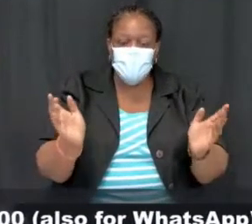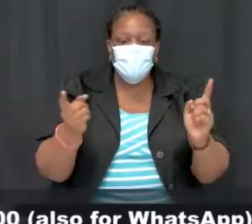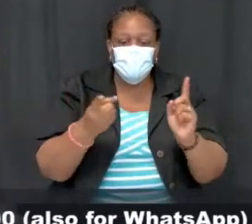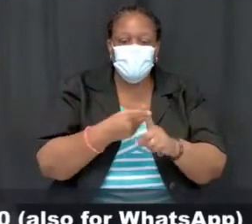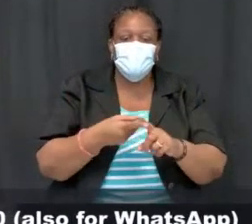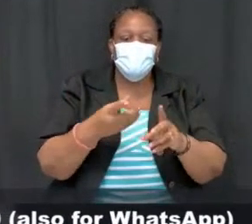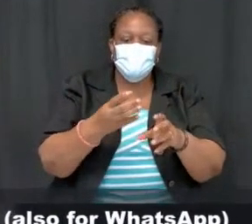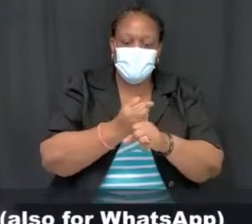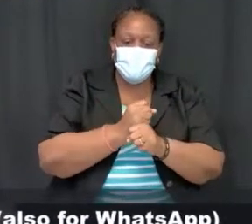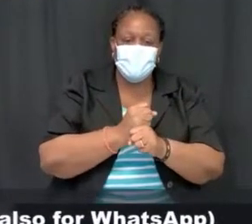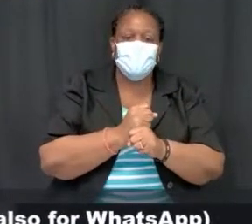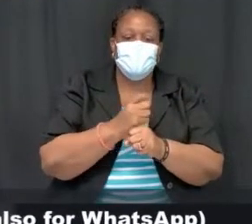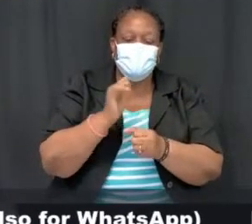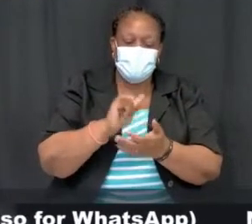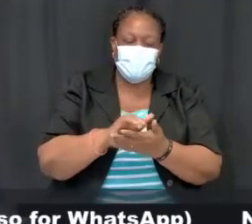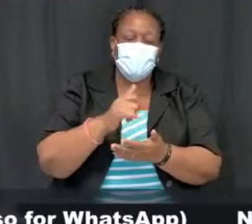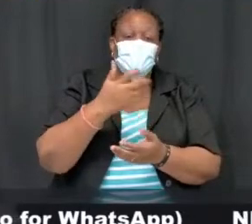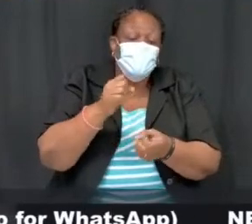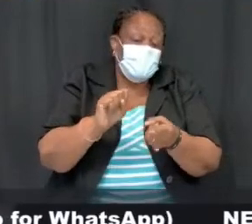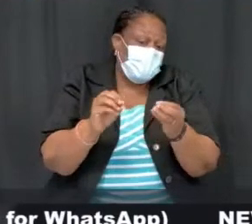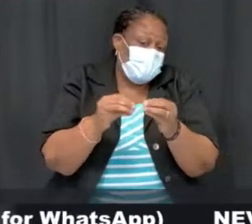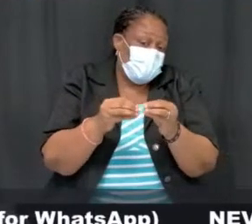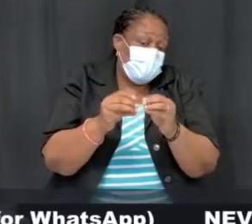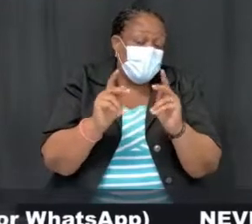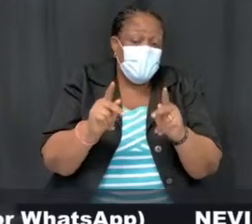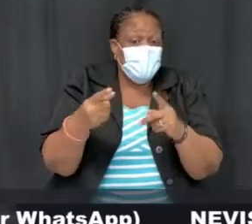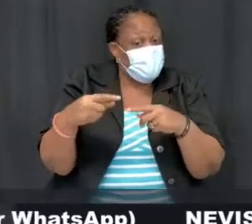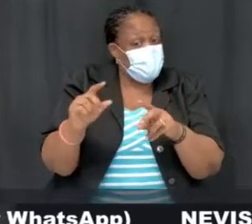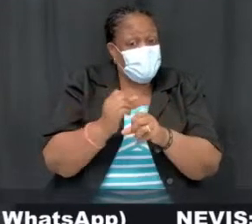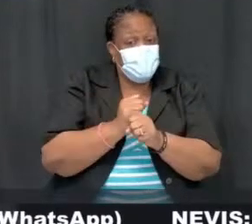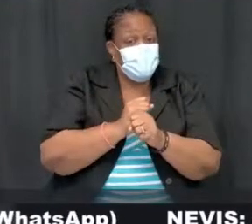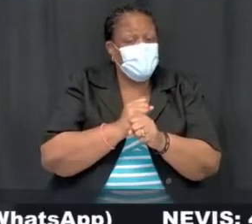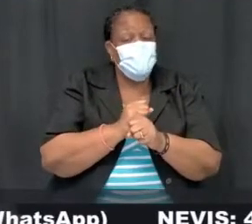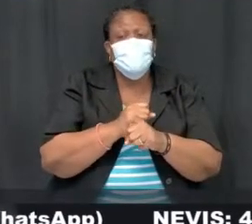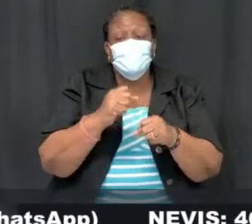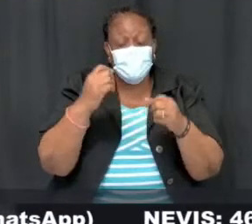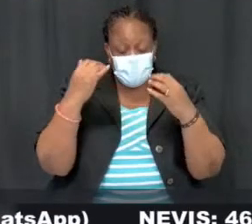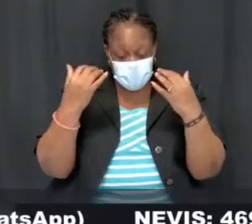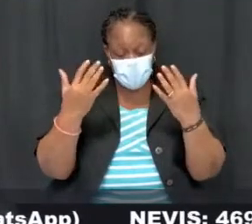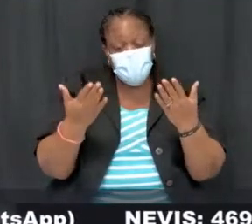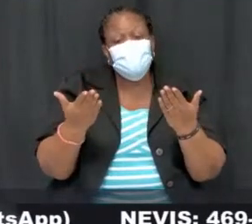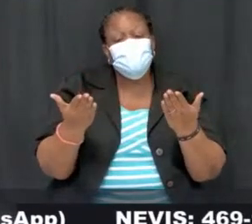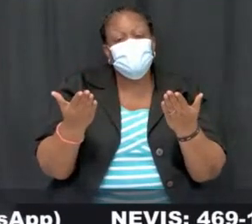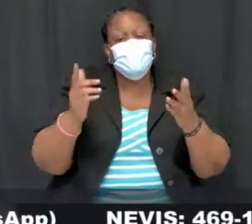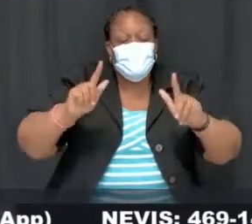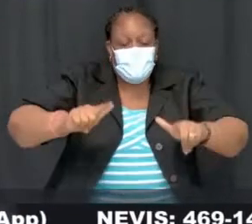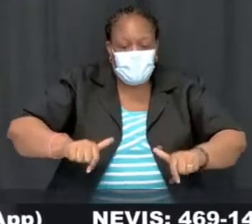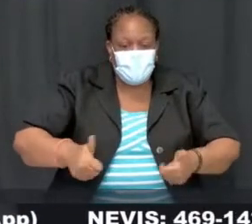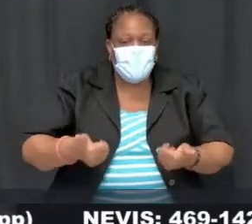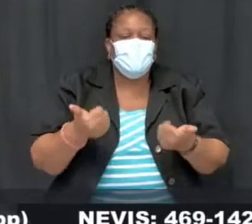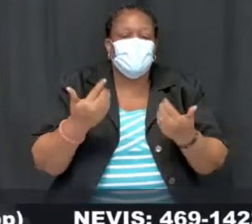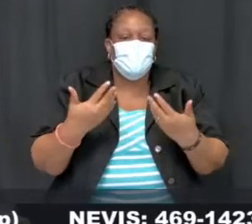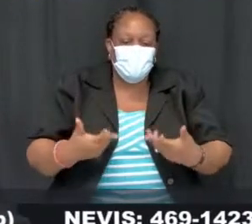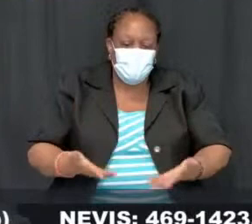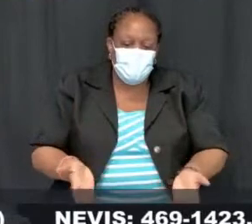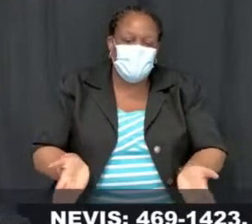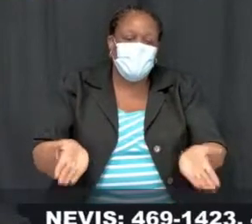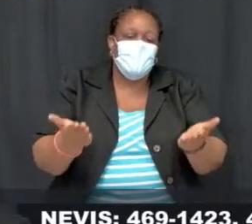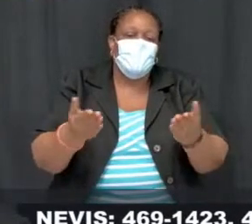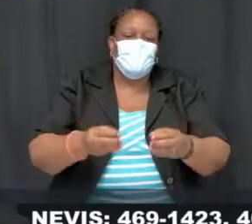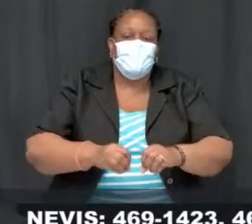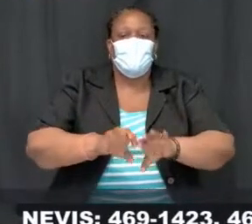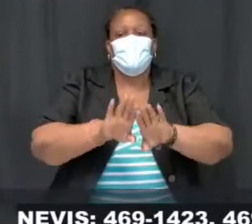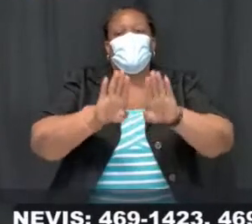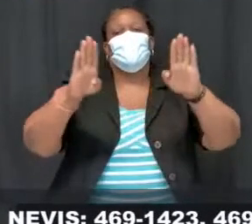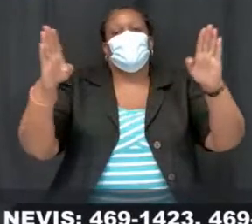can be up to 90%. I'm happy that we have had 70% of our adults with 1 shot, and hopefully we